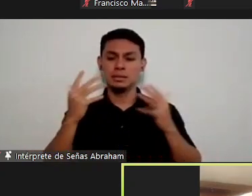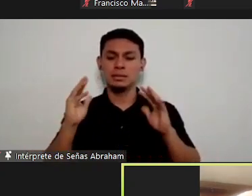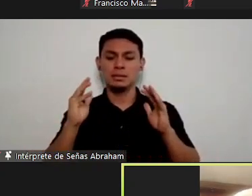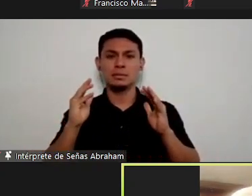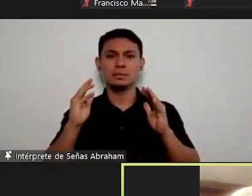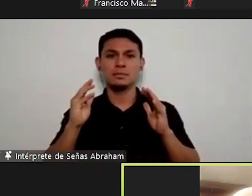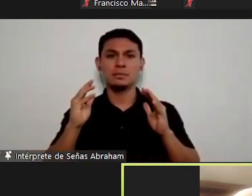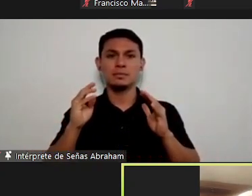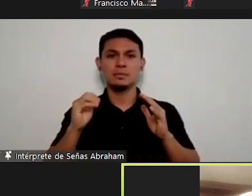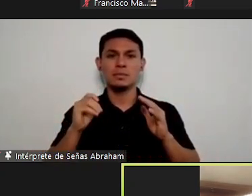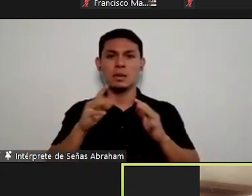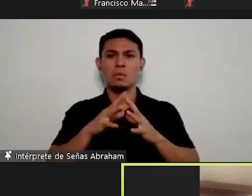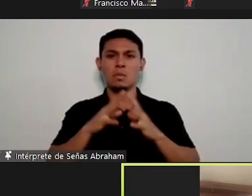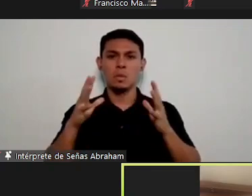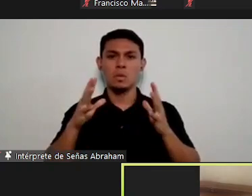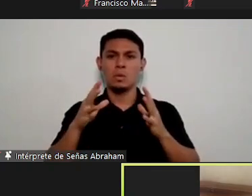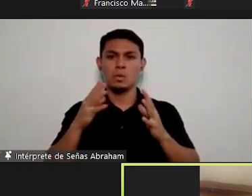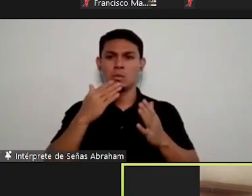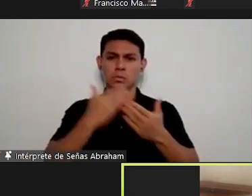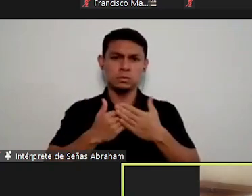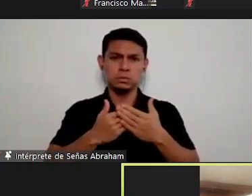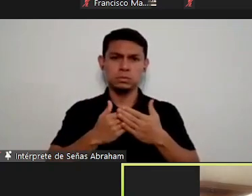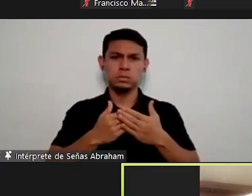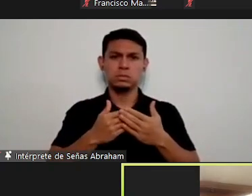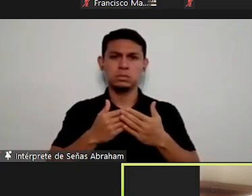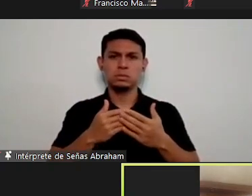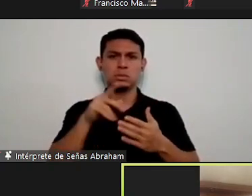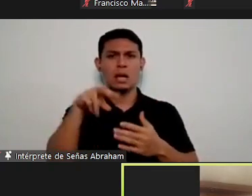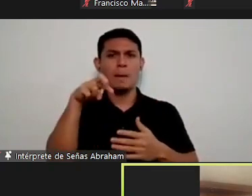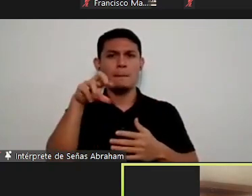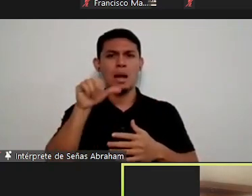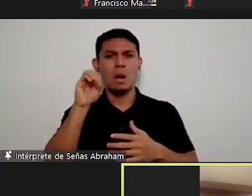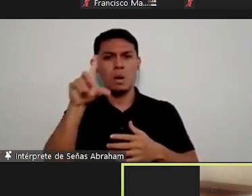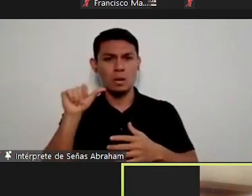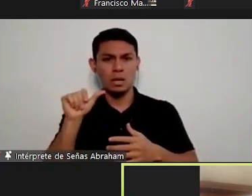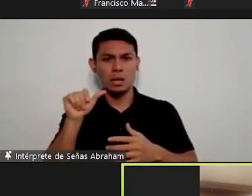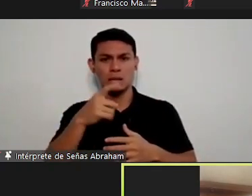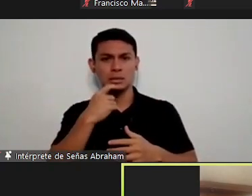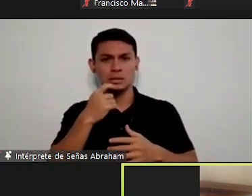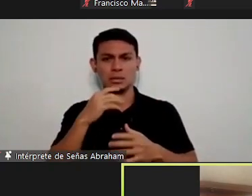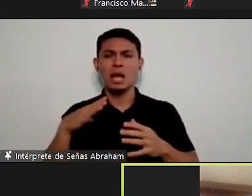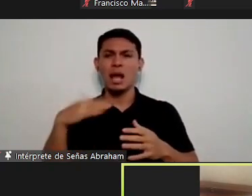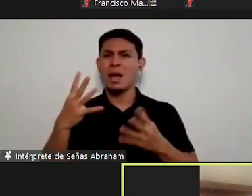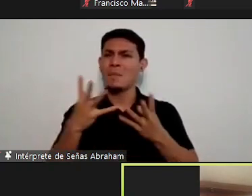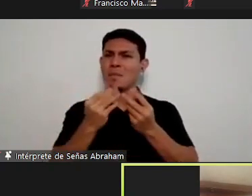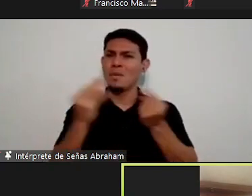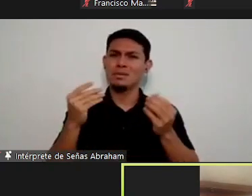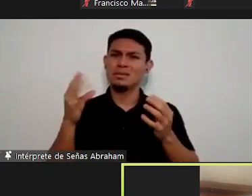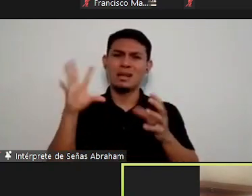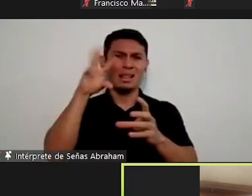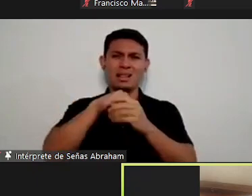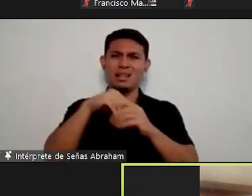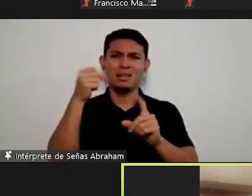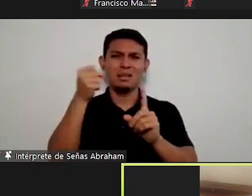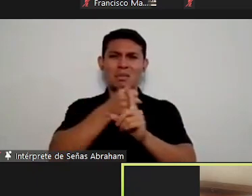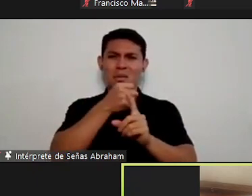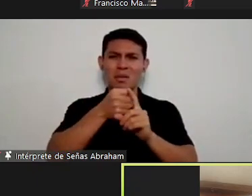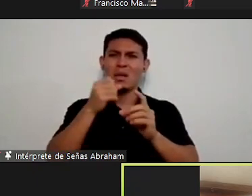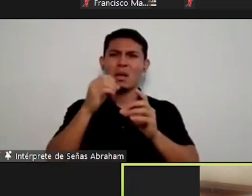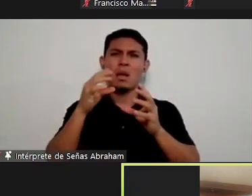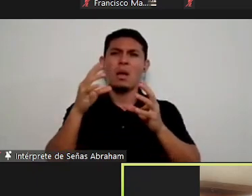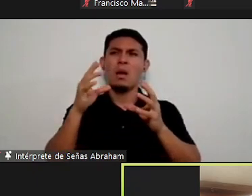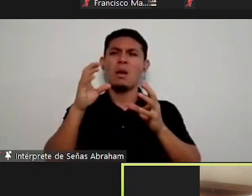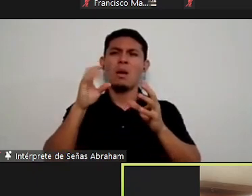as it has been mentioned before as as paola has mentioned very succinctly there are many